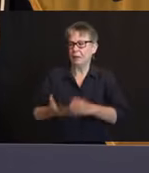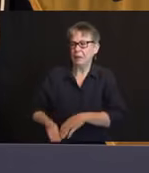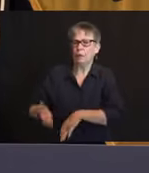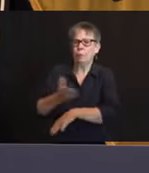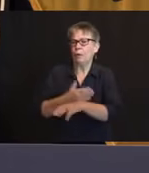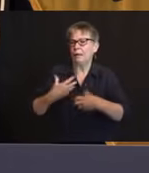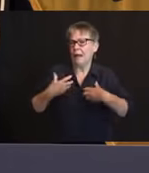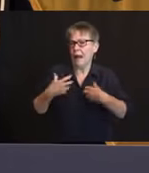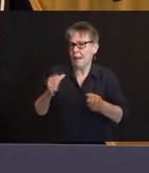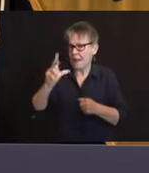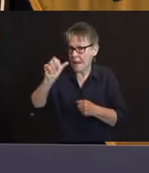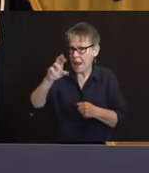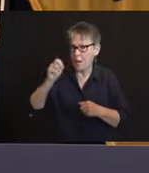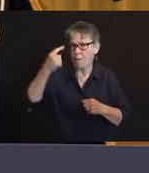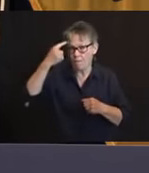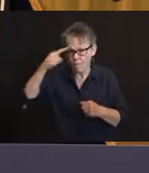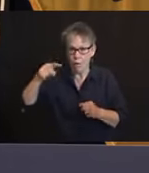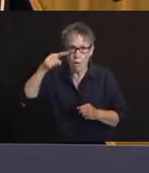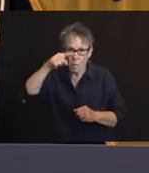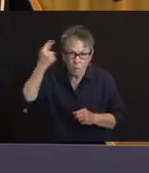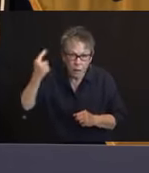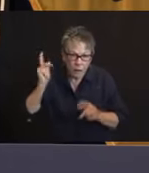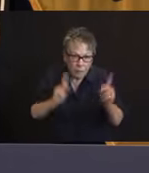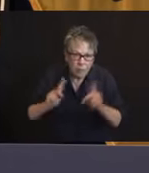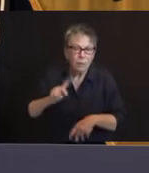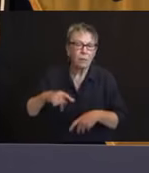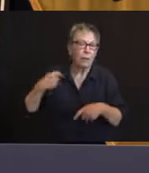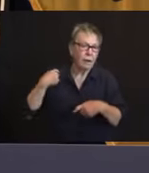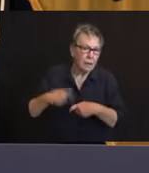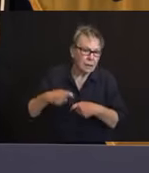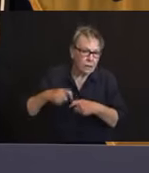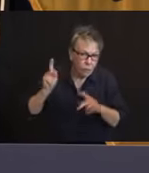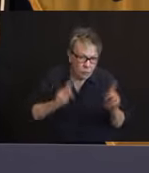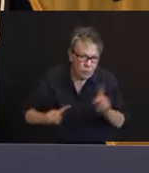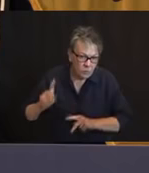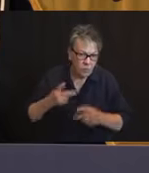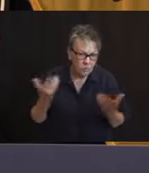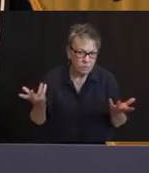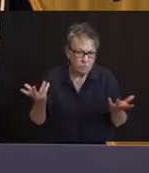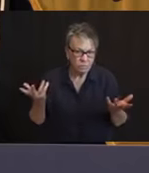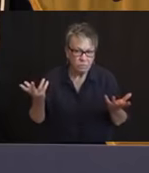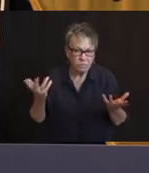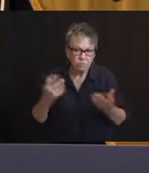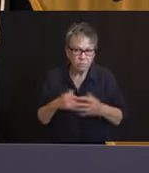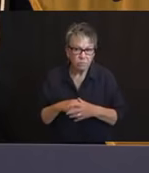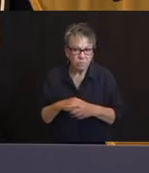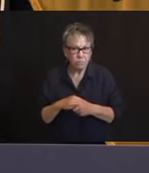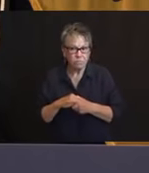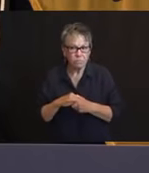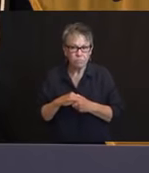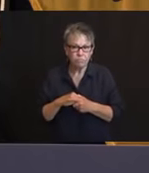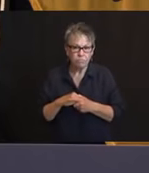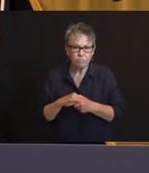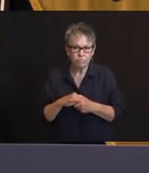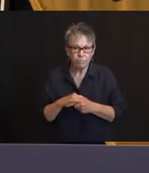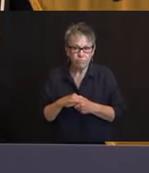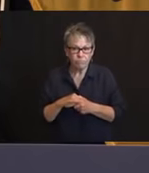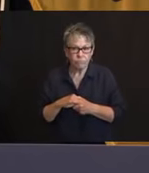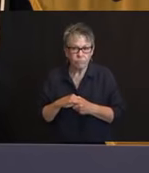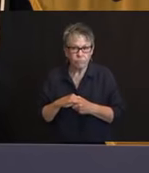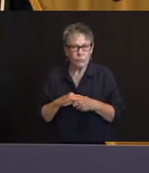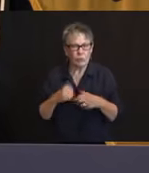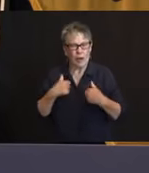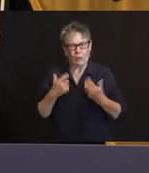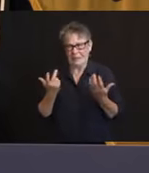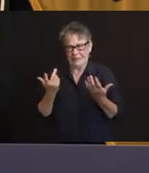office, and we just are continuing on. I think the key now is to accelerate the pace to address what, Judy, you talk about all the